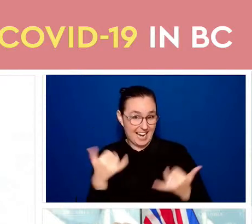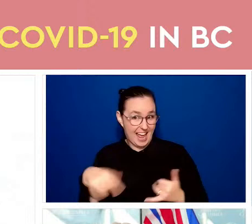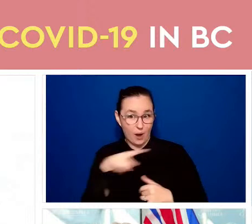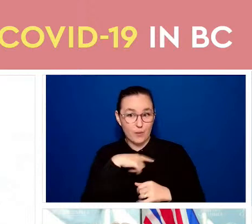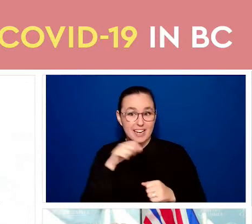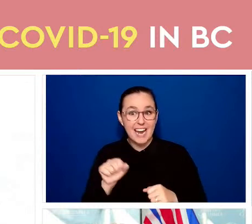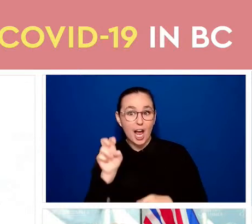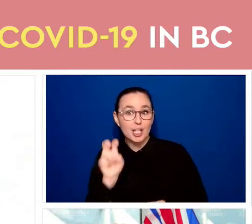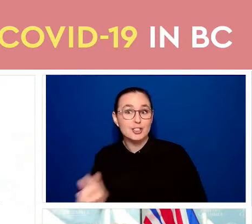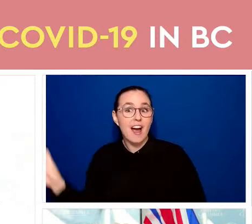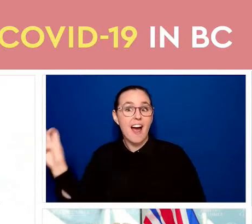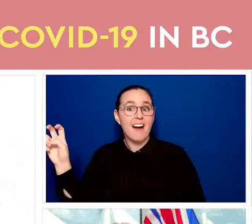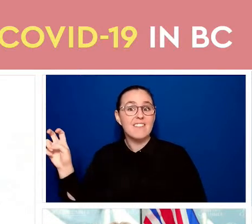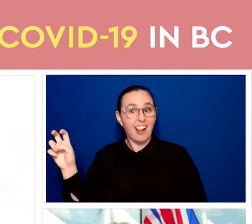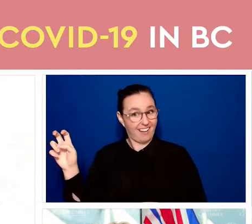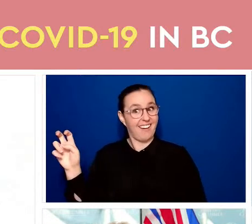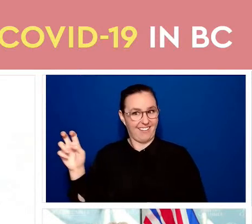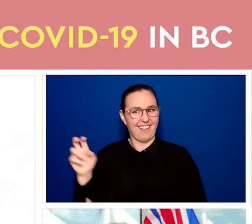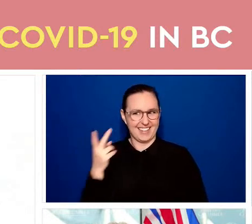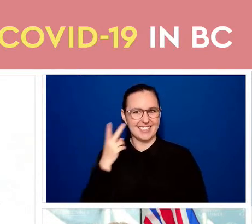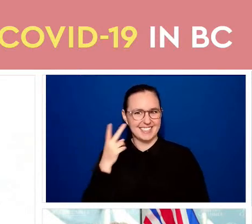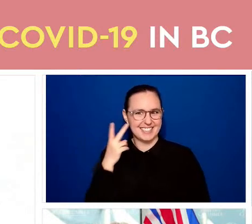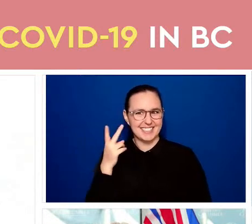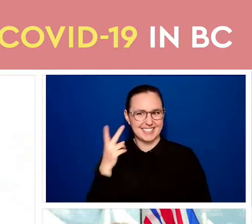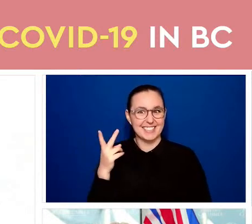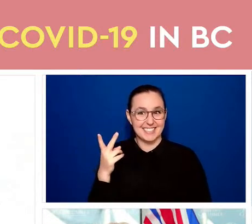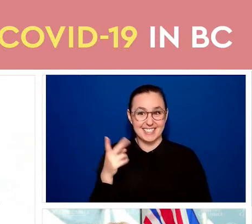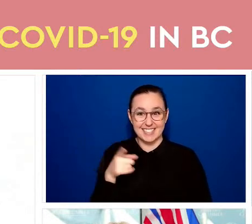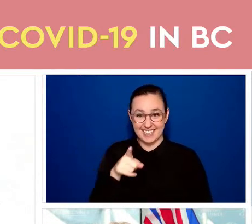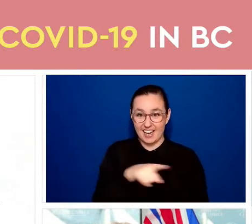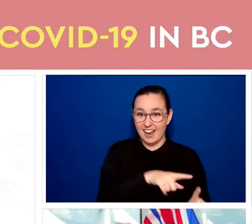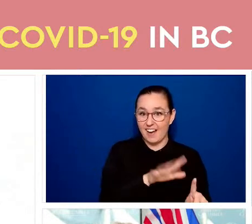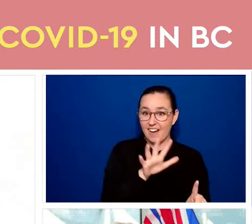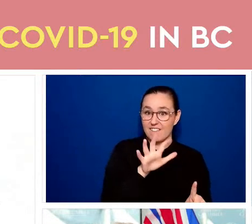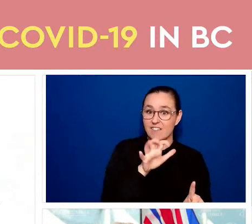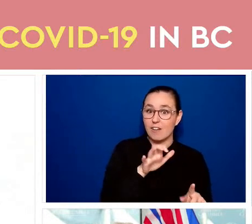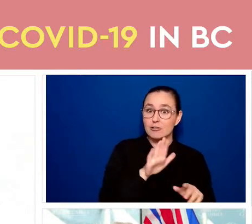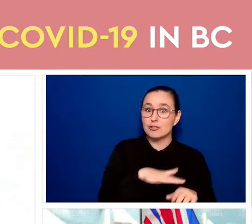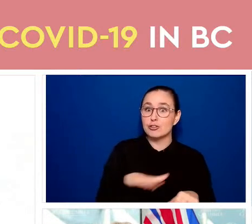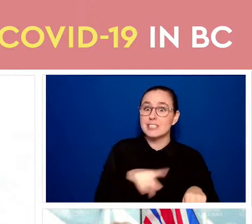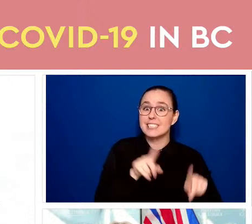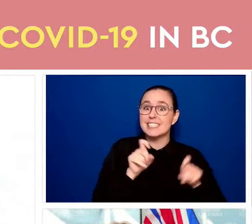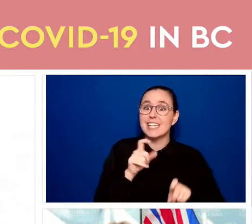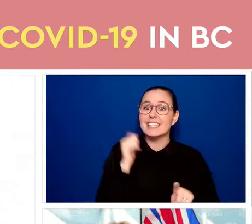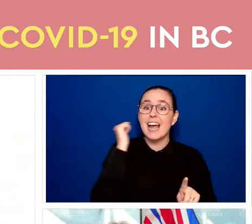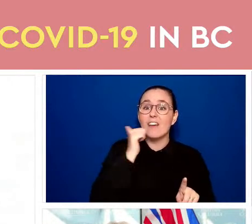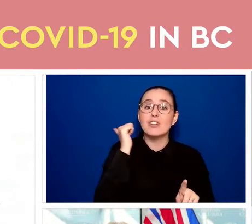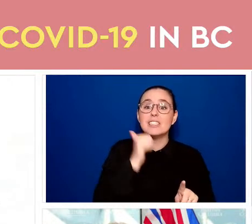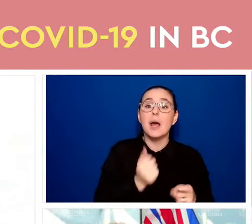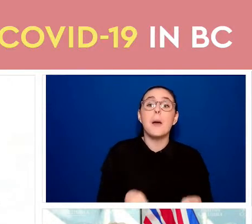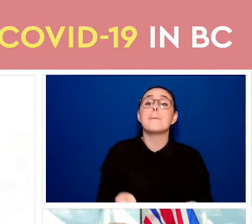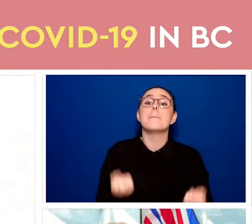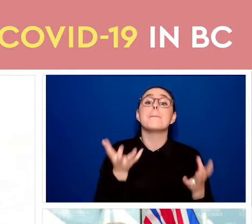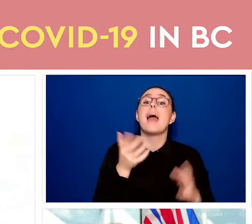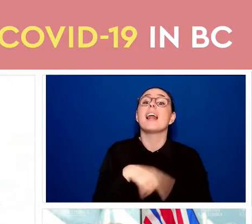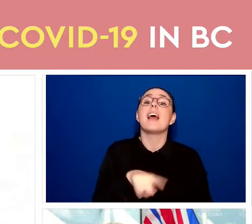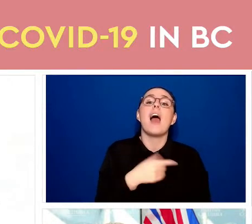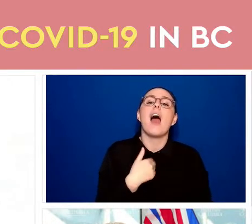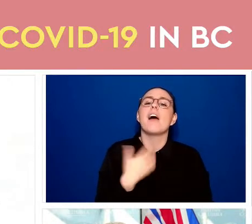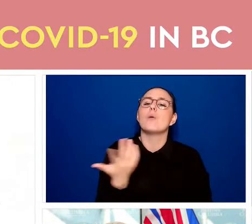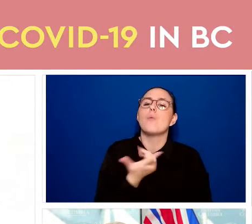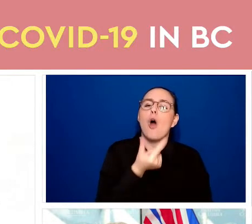are seeing, of those 500 children a day who are being tested, many of them are testing positive for the cold viruses